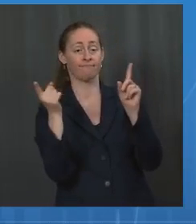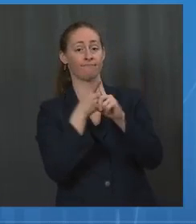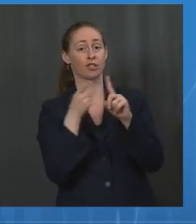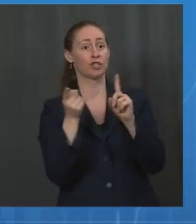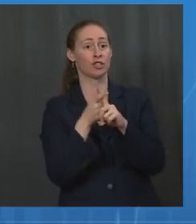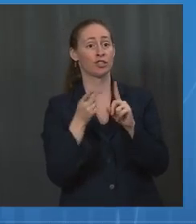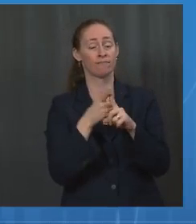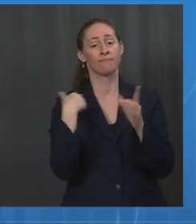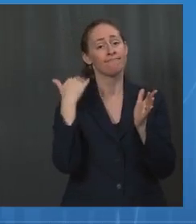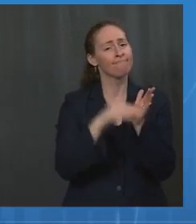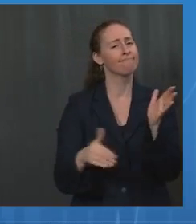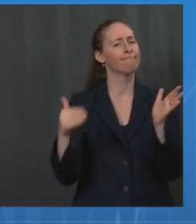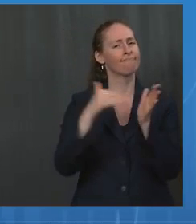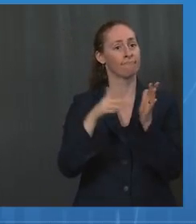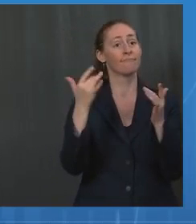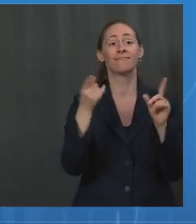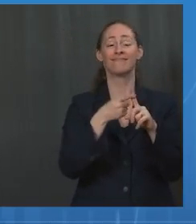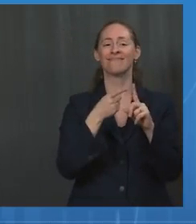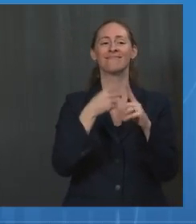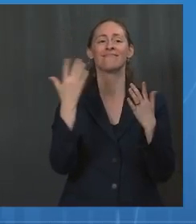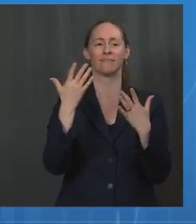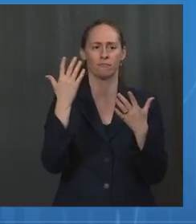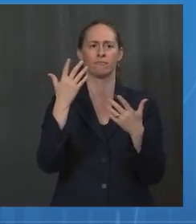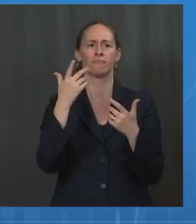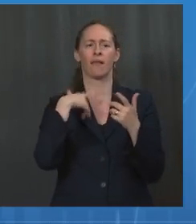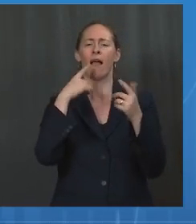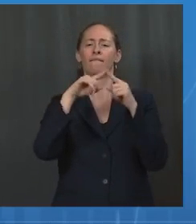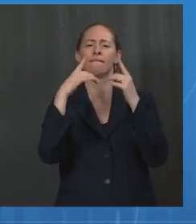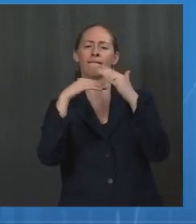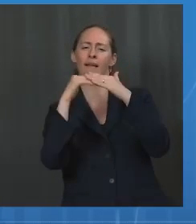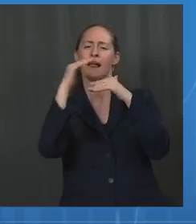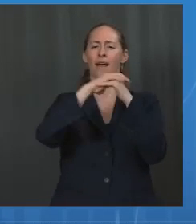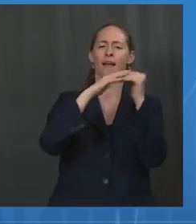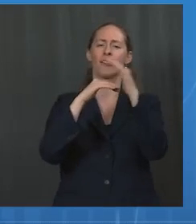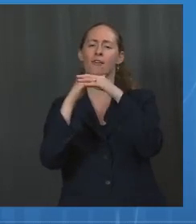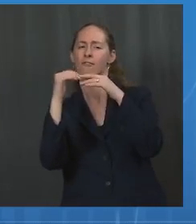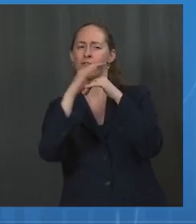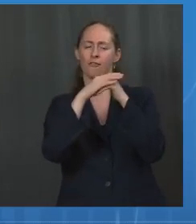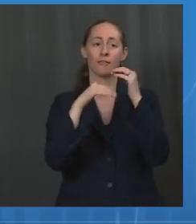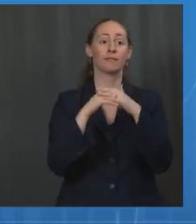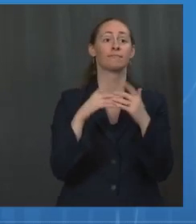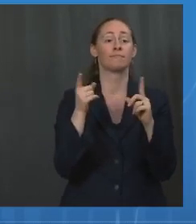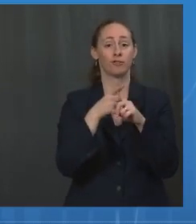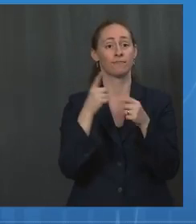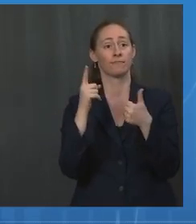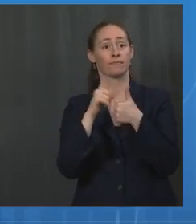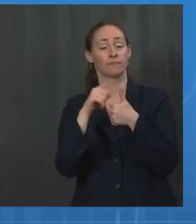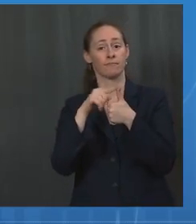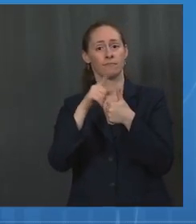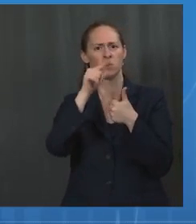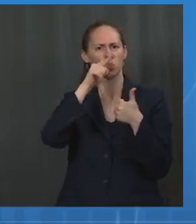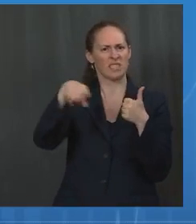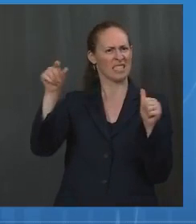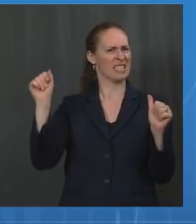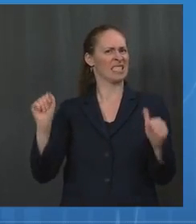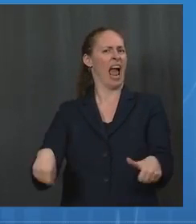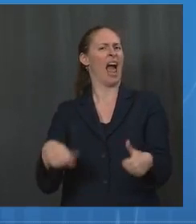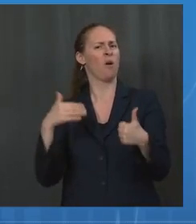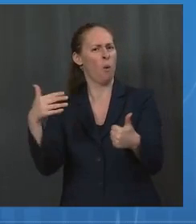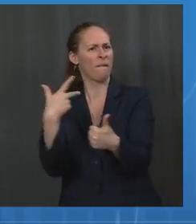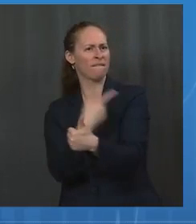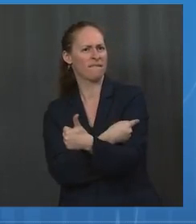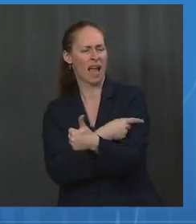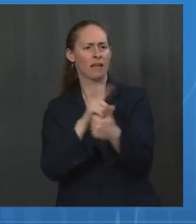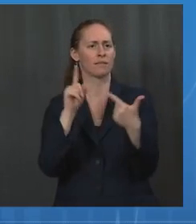that multi-layer prevention strategies, such as vaccination for all children and adults who are eligible, masks for all